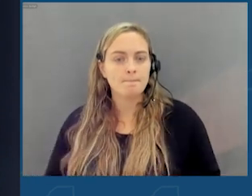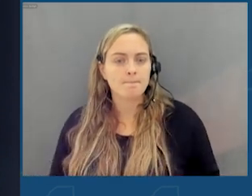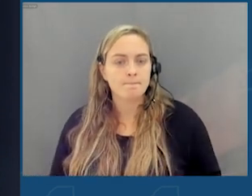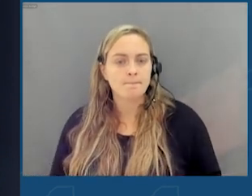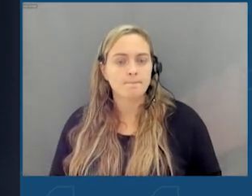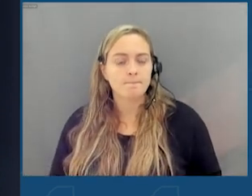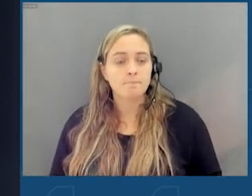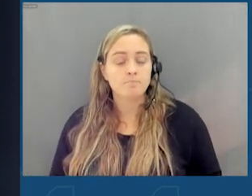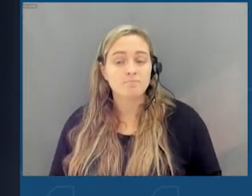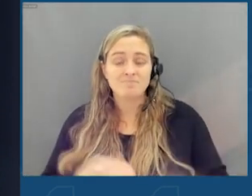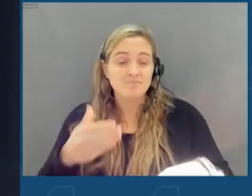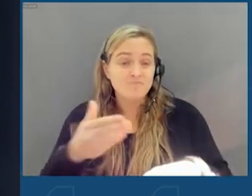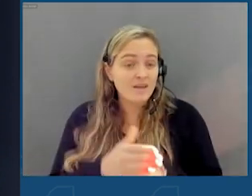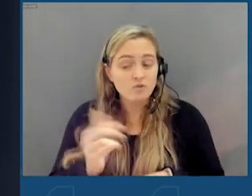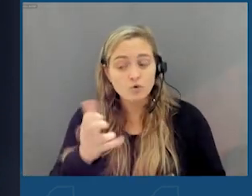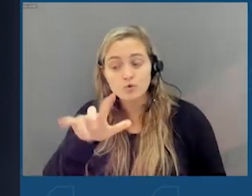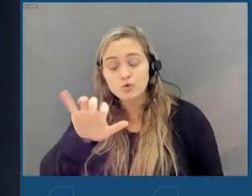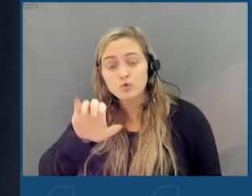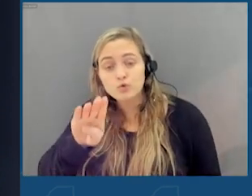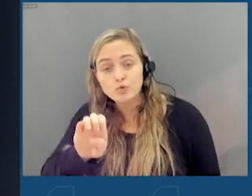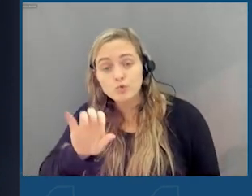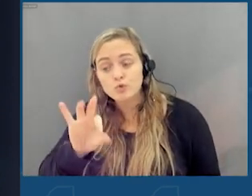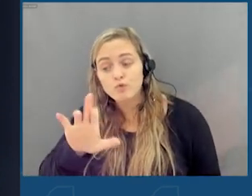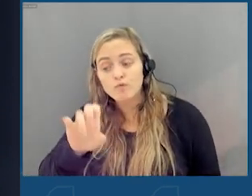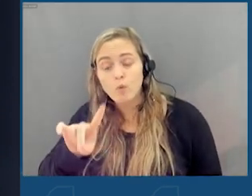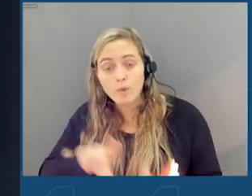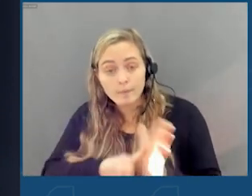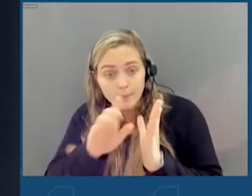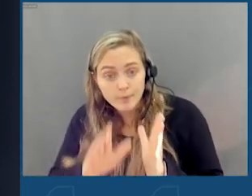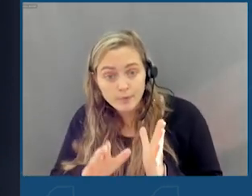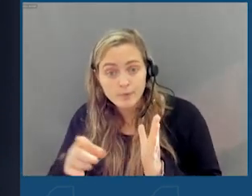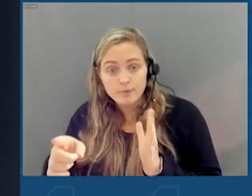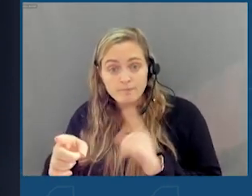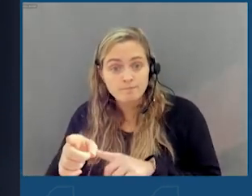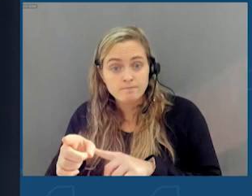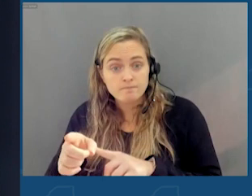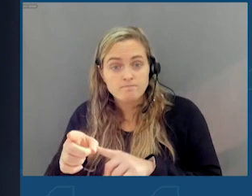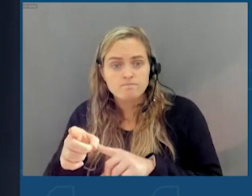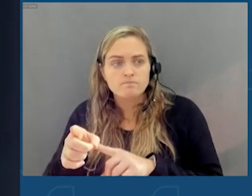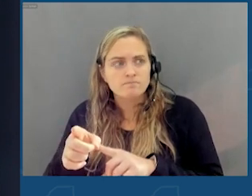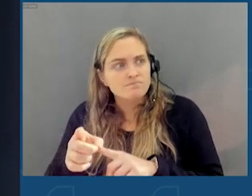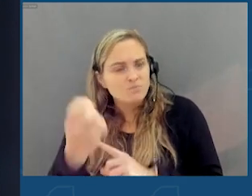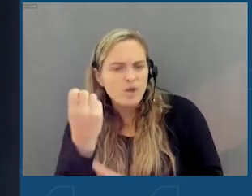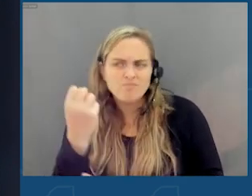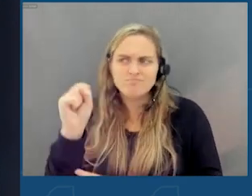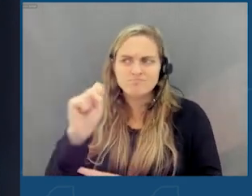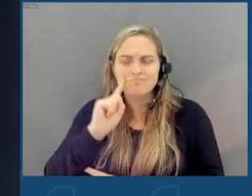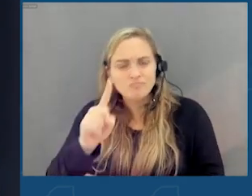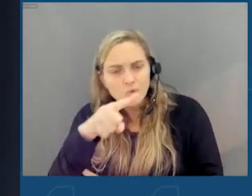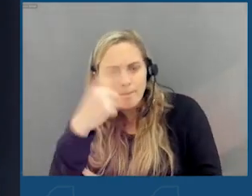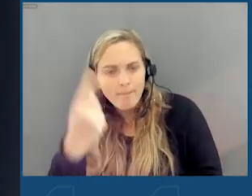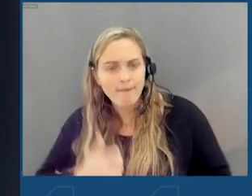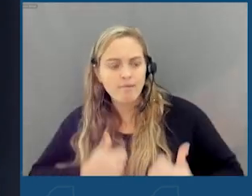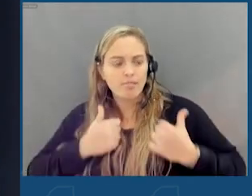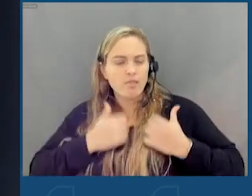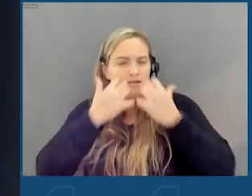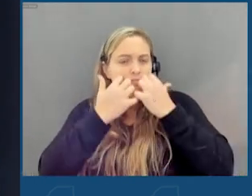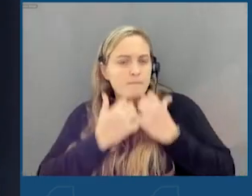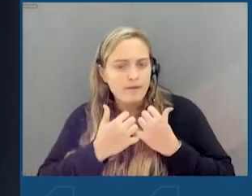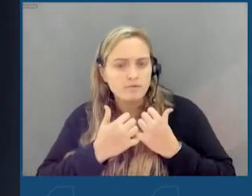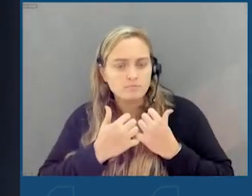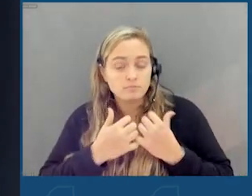And after George Floyd was murdered, New Yorkers of all races stood up for Black Lives Matter.